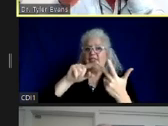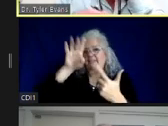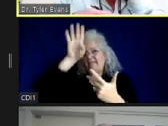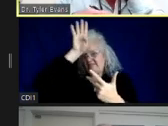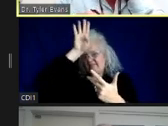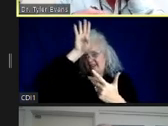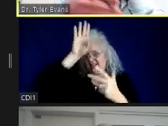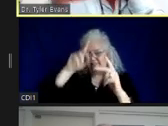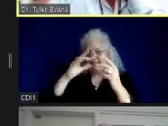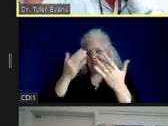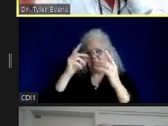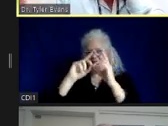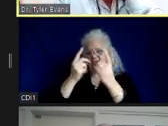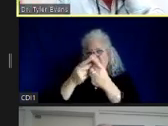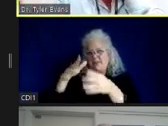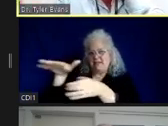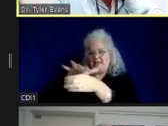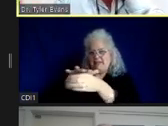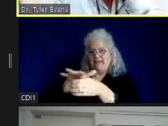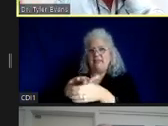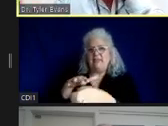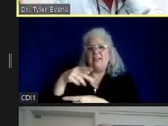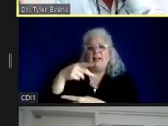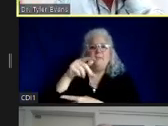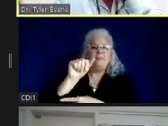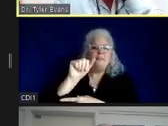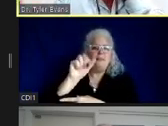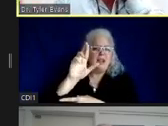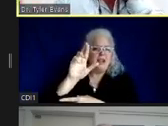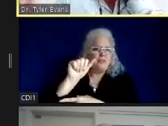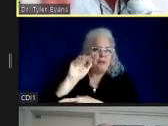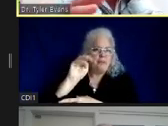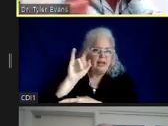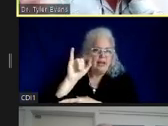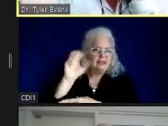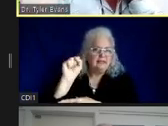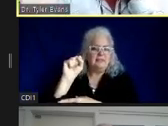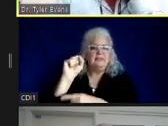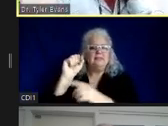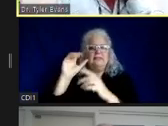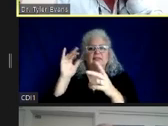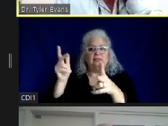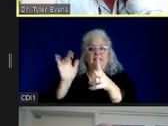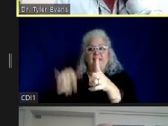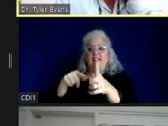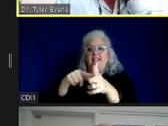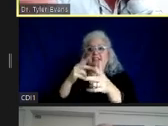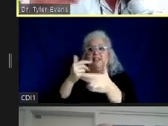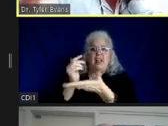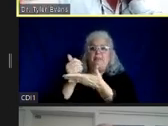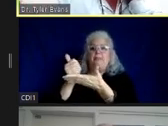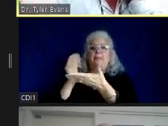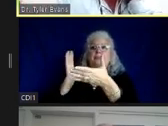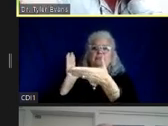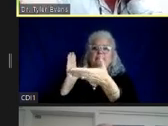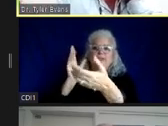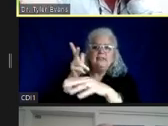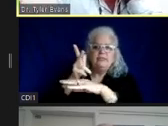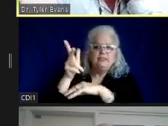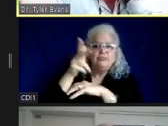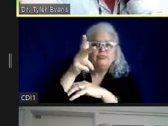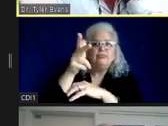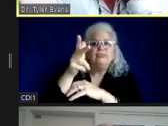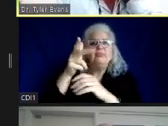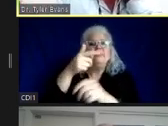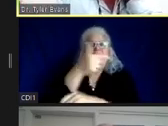we're in long-term care facilities, and we're looking at other areas of risk where we're bringing the vaccines out to people. And then the next is going to be in Southern Marin